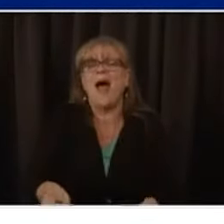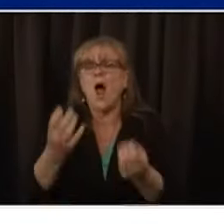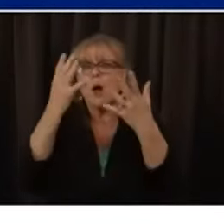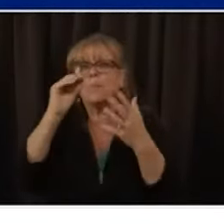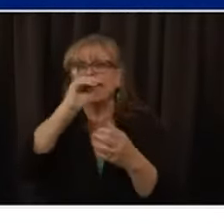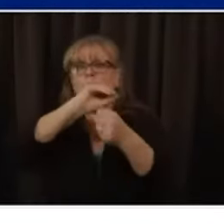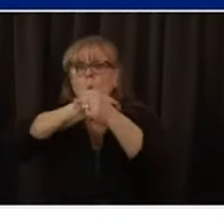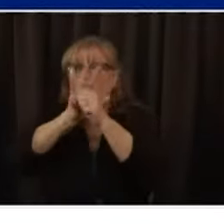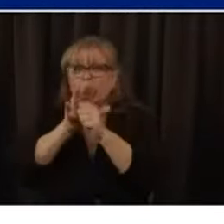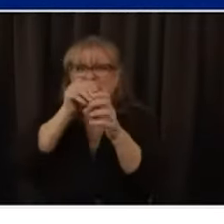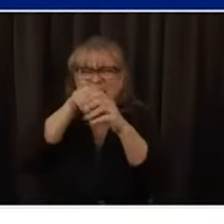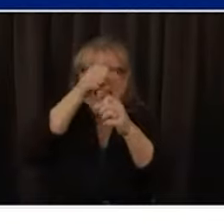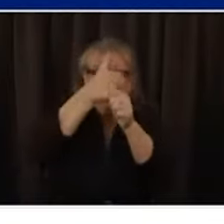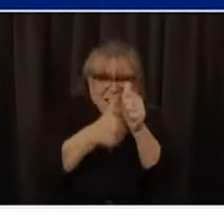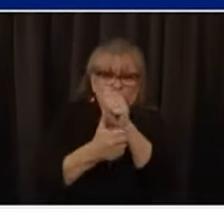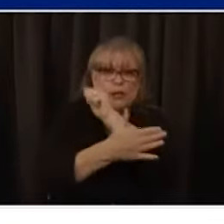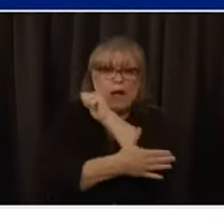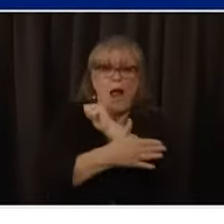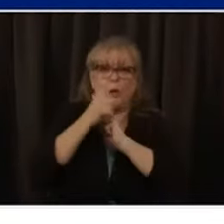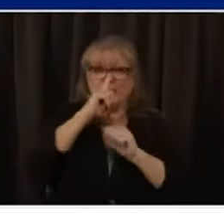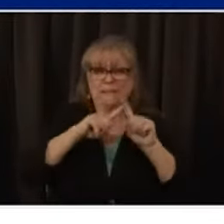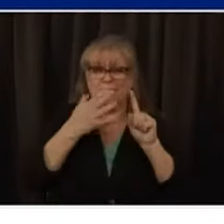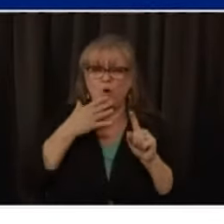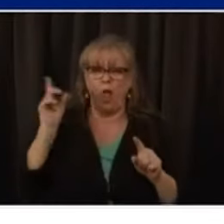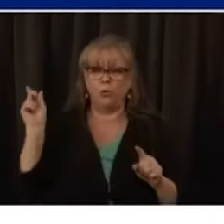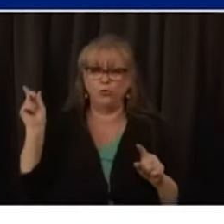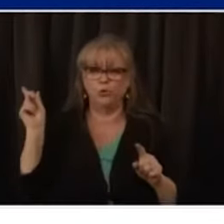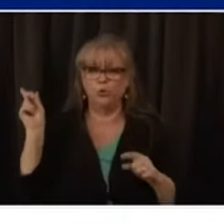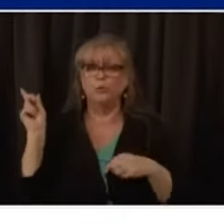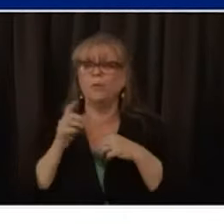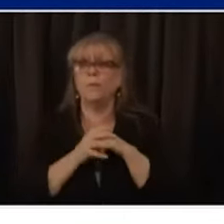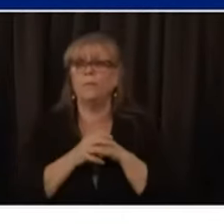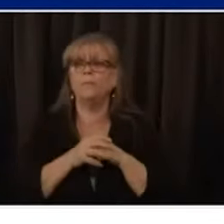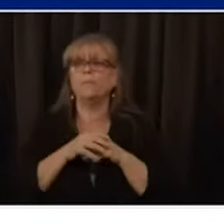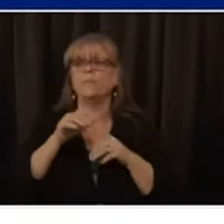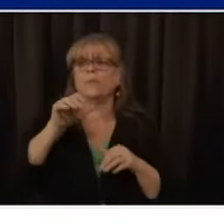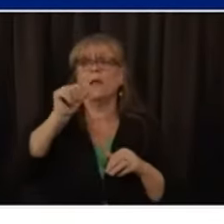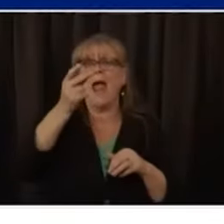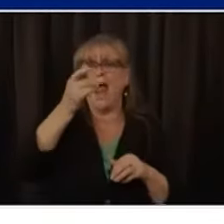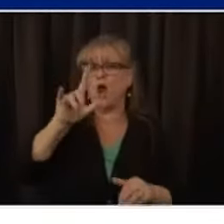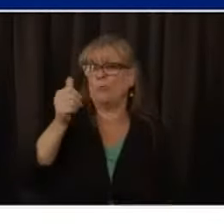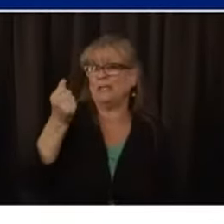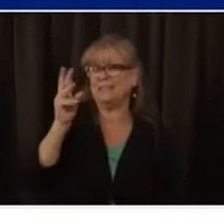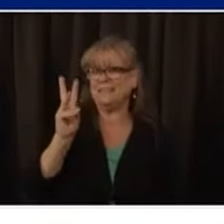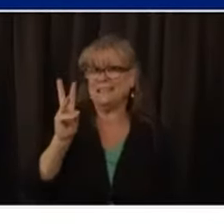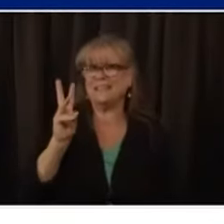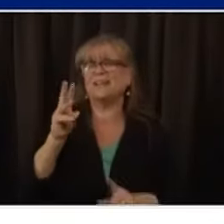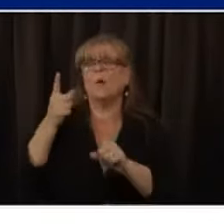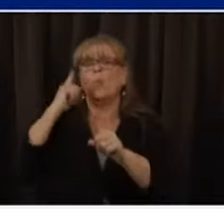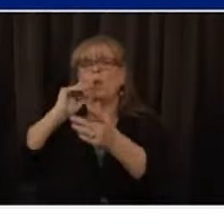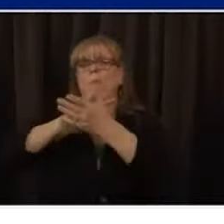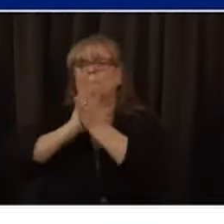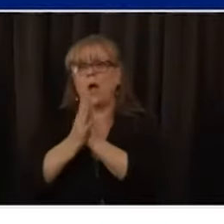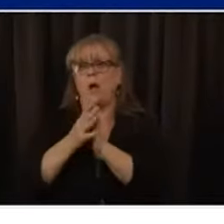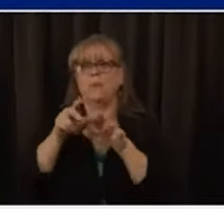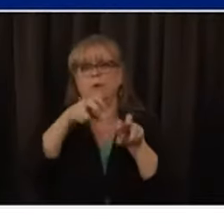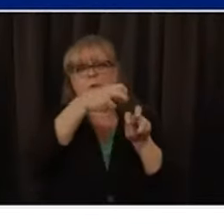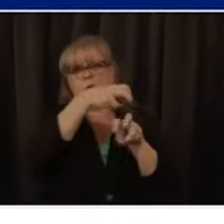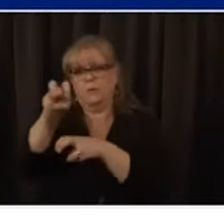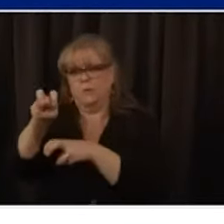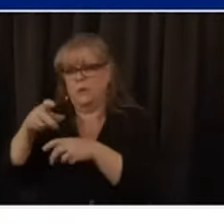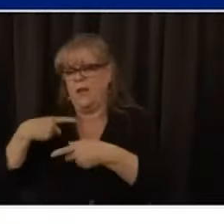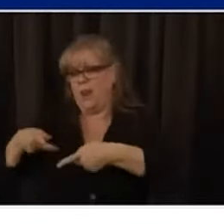will be shifting to more local control over disease transmission. So I want to show you